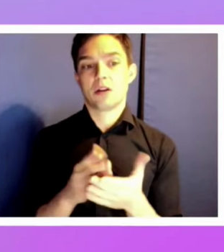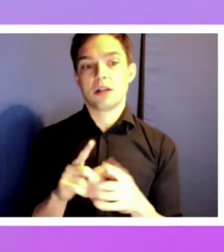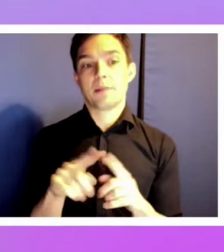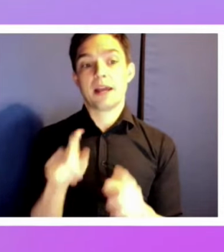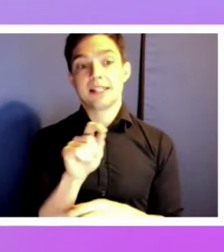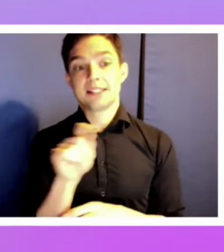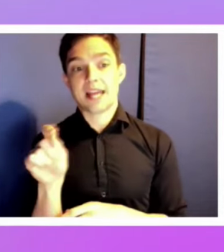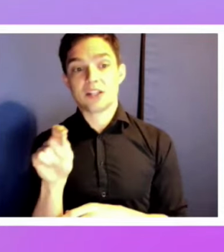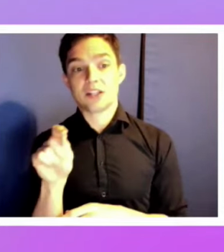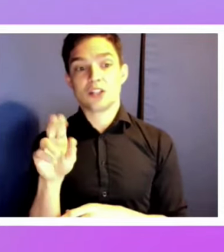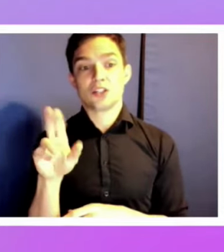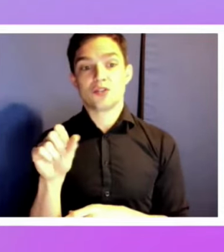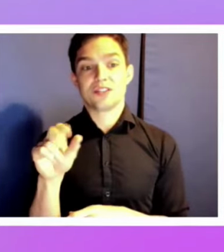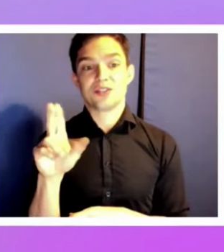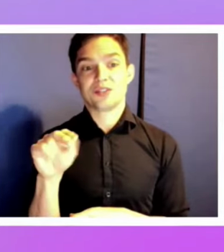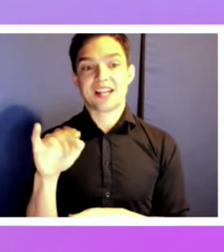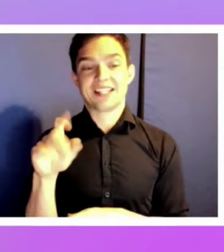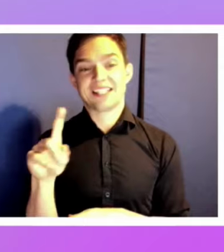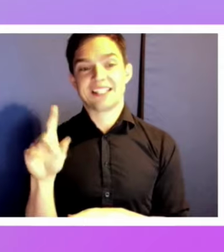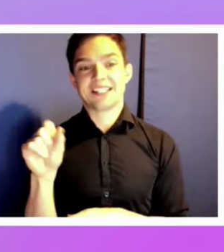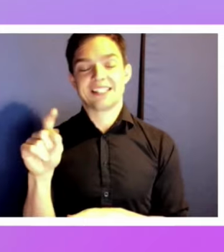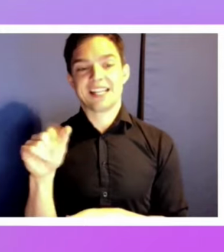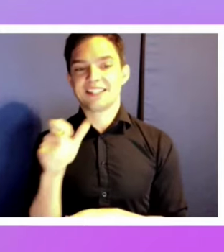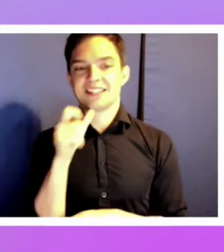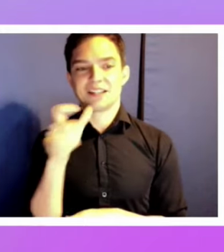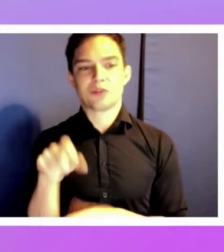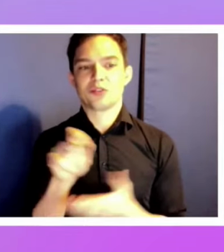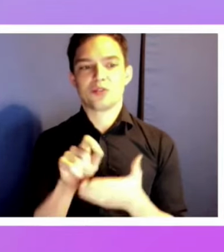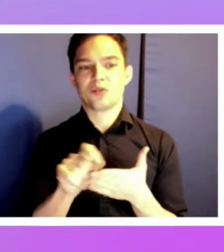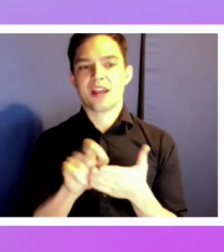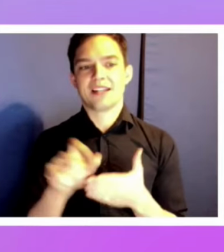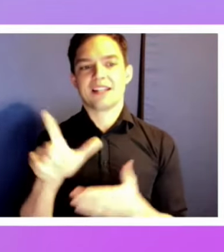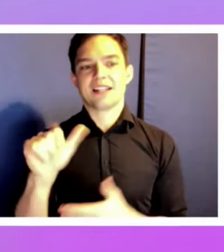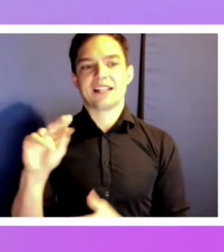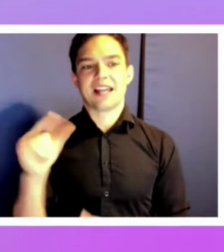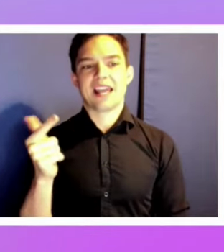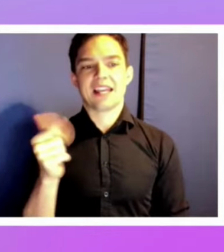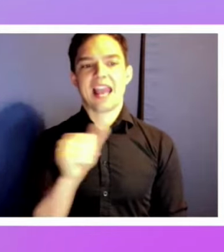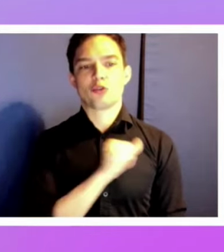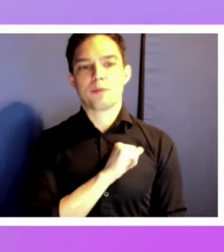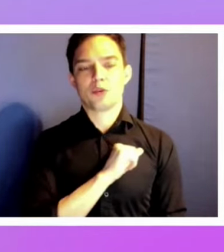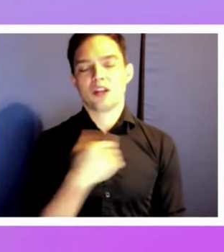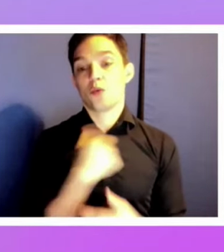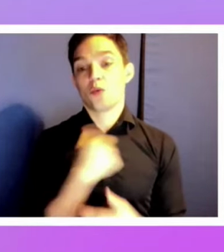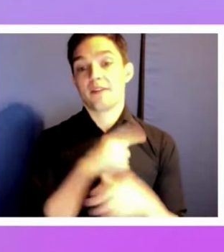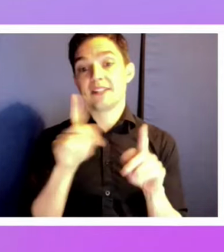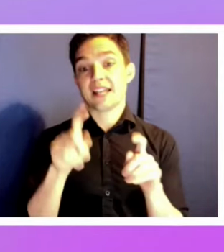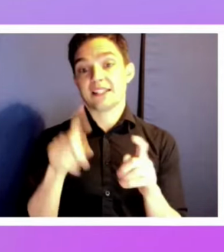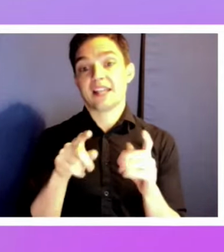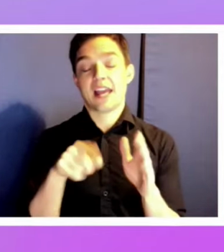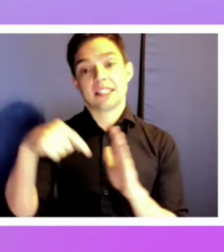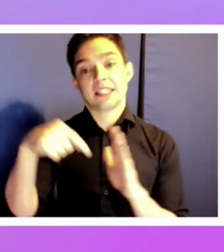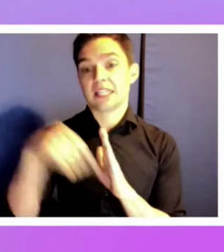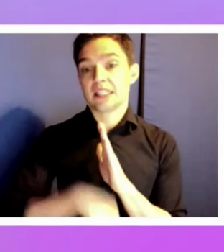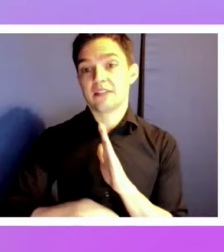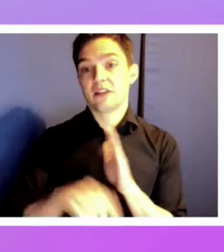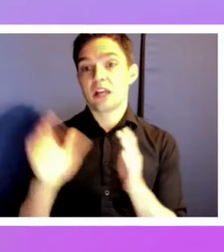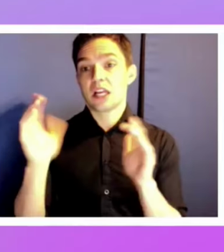not how you're supposed to write the lang attributes. And we have tested this extensively. We've compared this